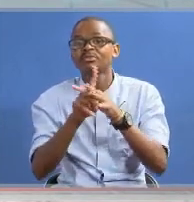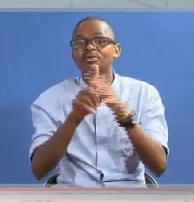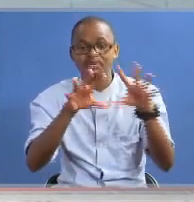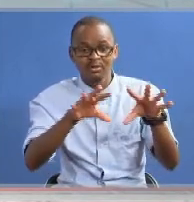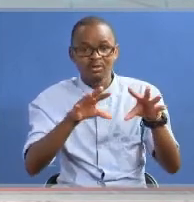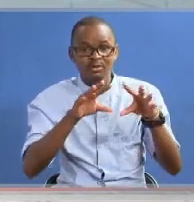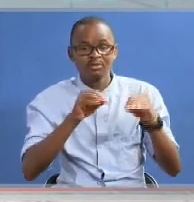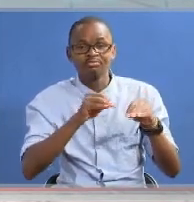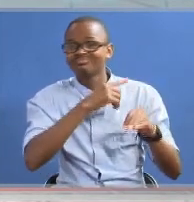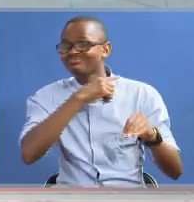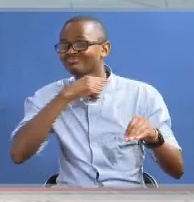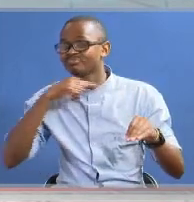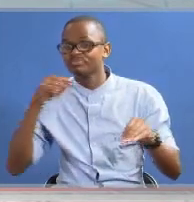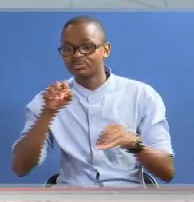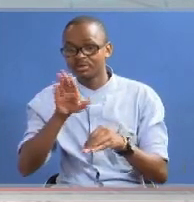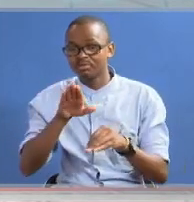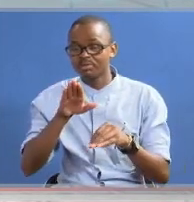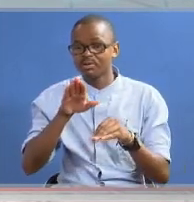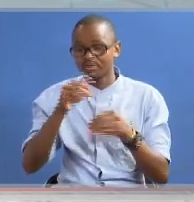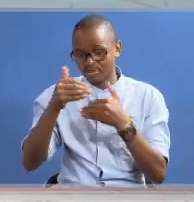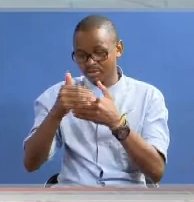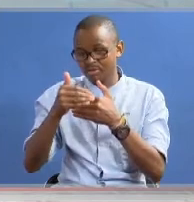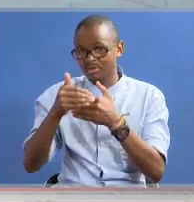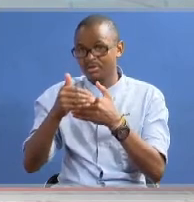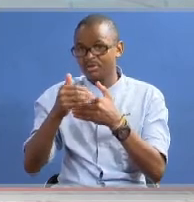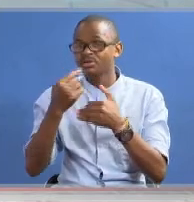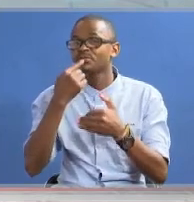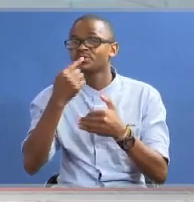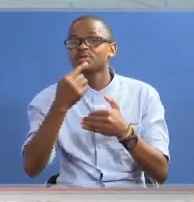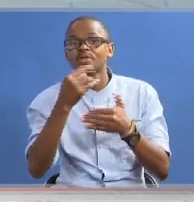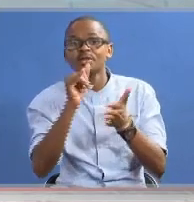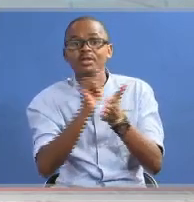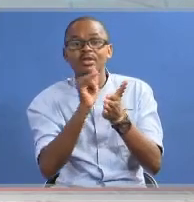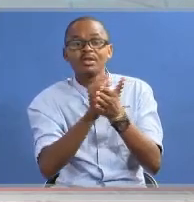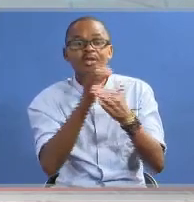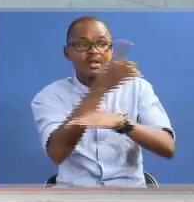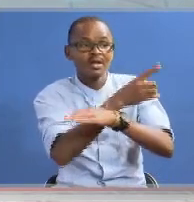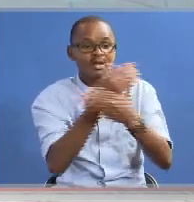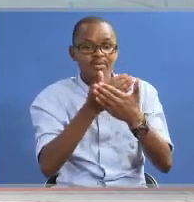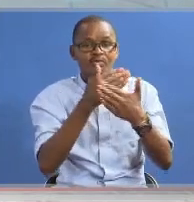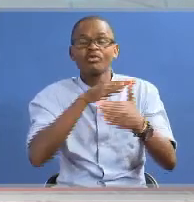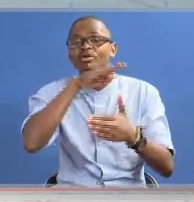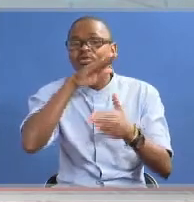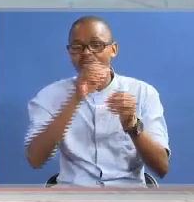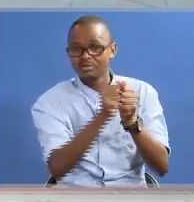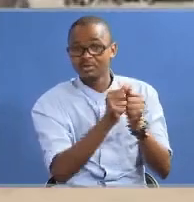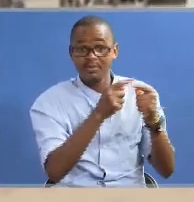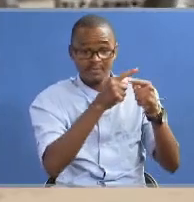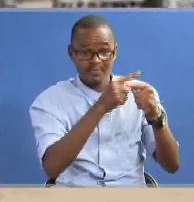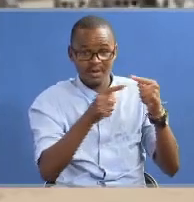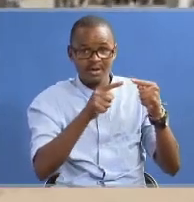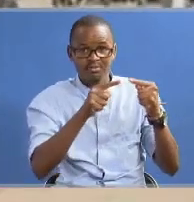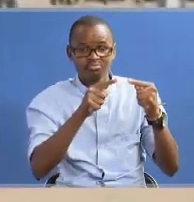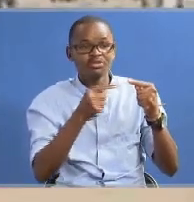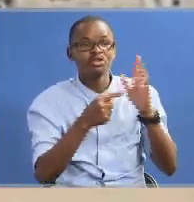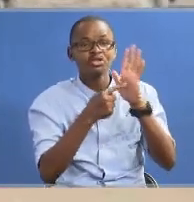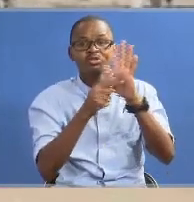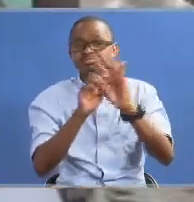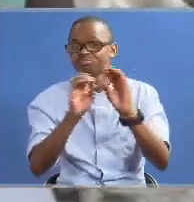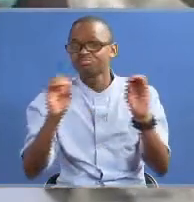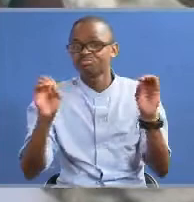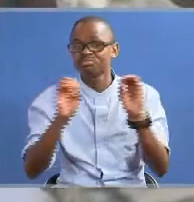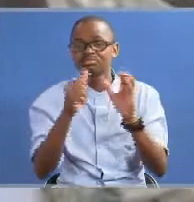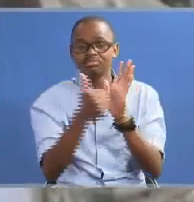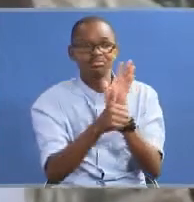take her own life. A woman who's a neighbor to the deceased says the day before the demise, they were together, but Esther never revealed she had